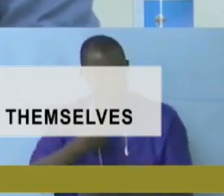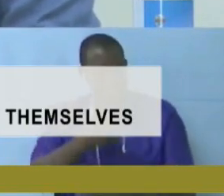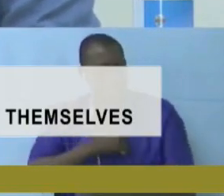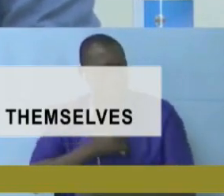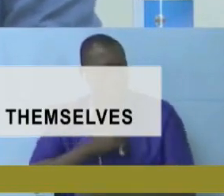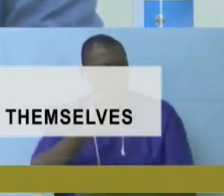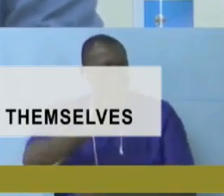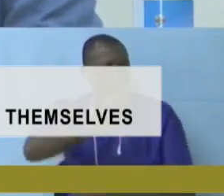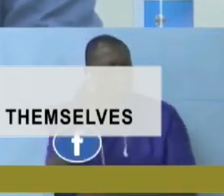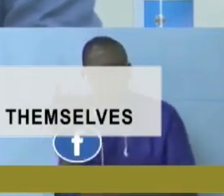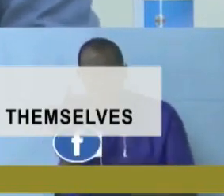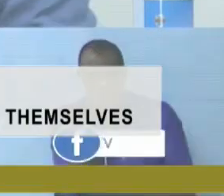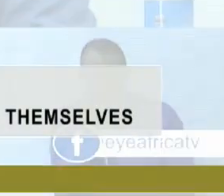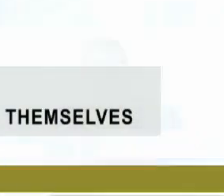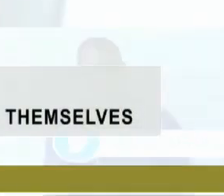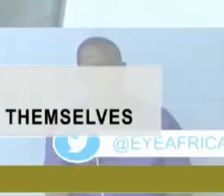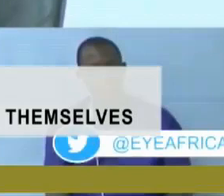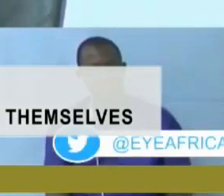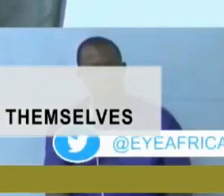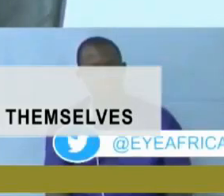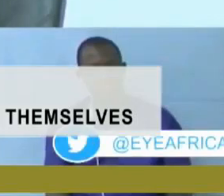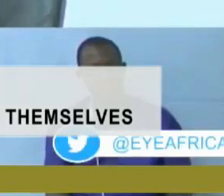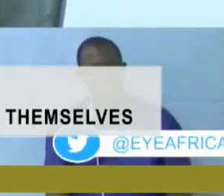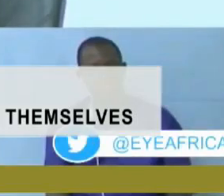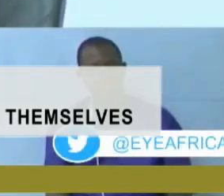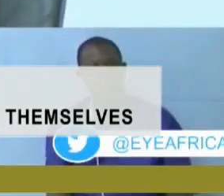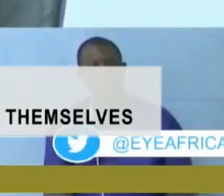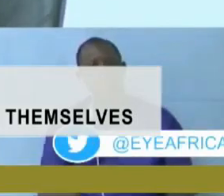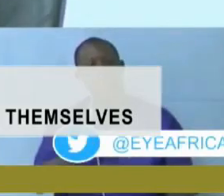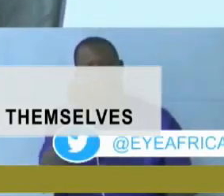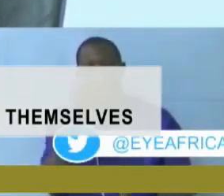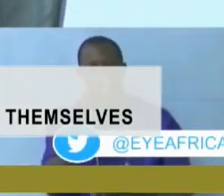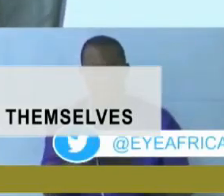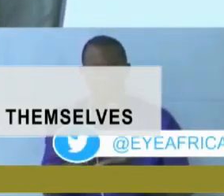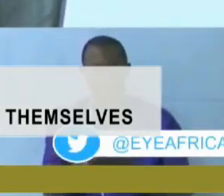just see them going up and down? Exactly, Lola, because sometimes